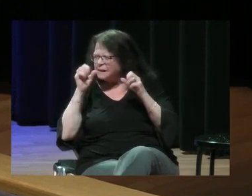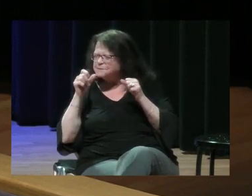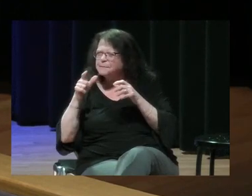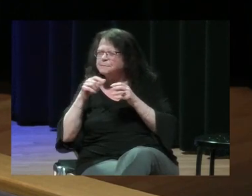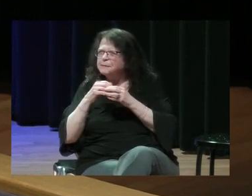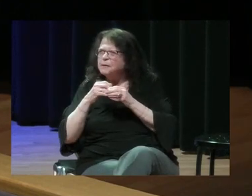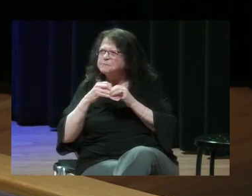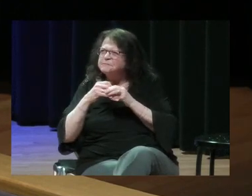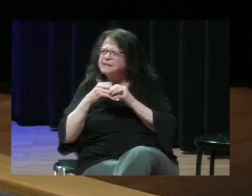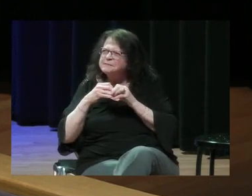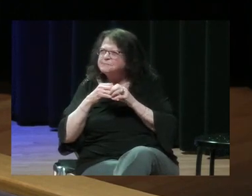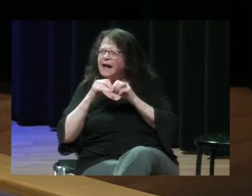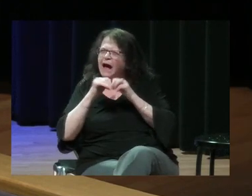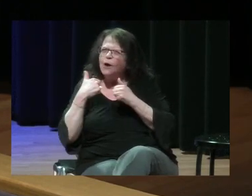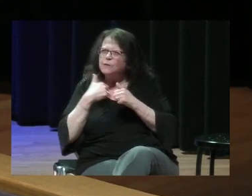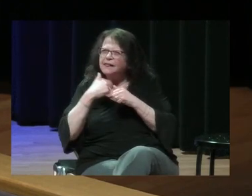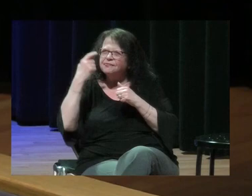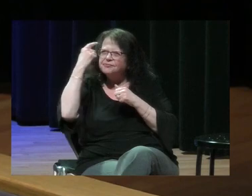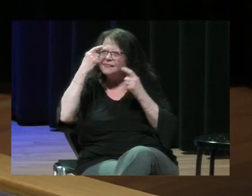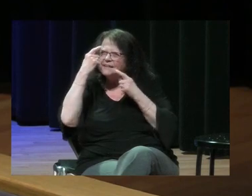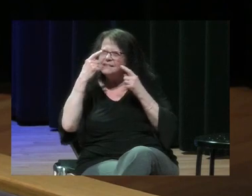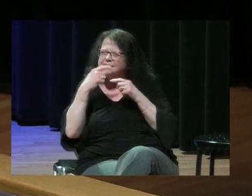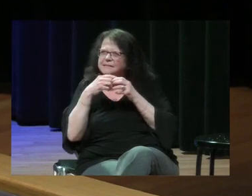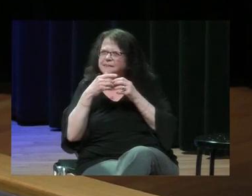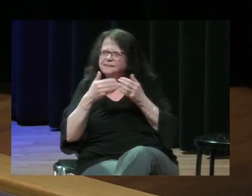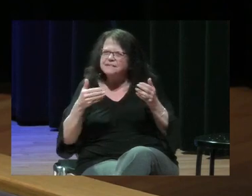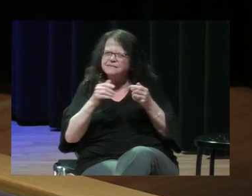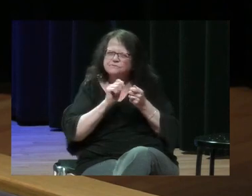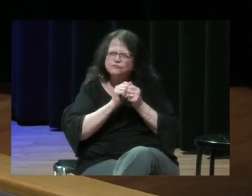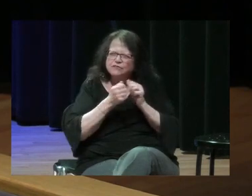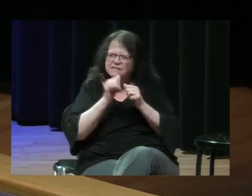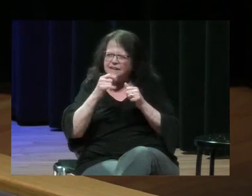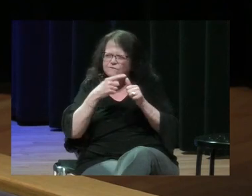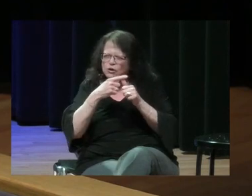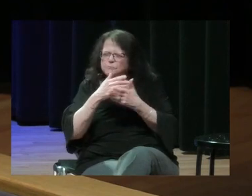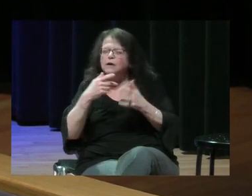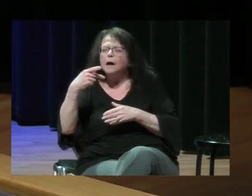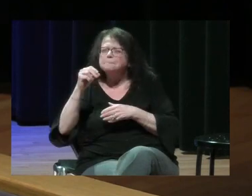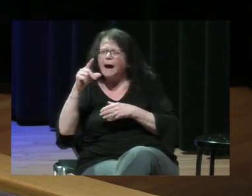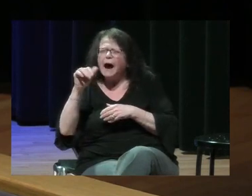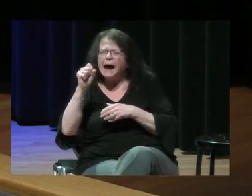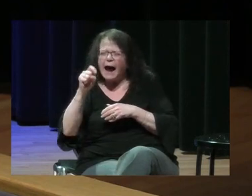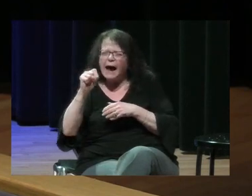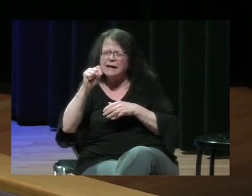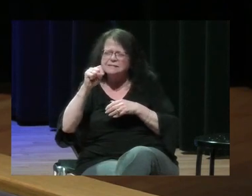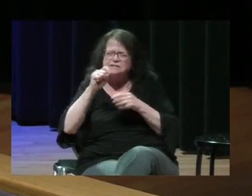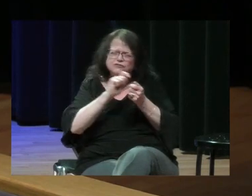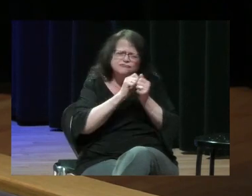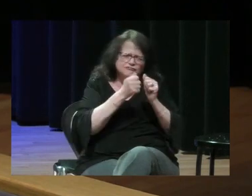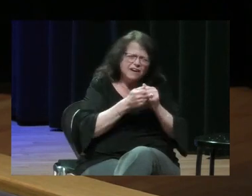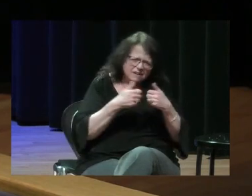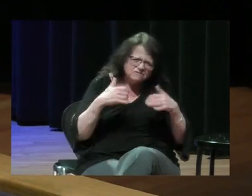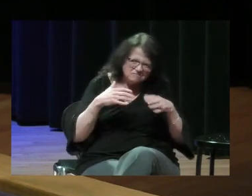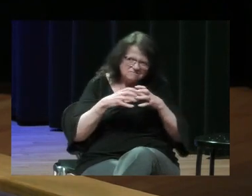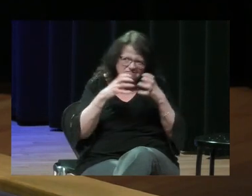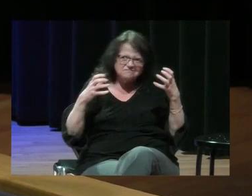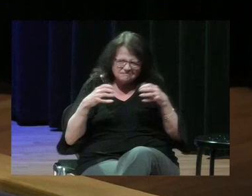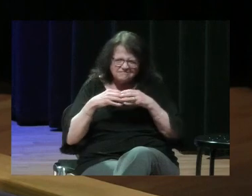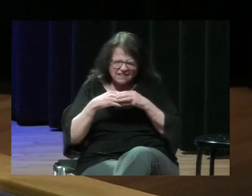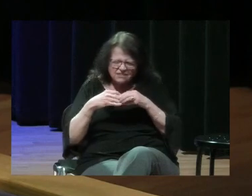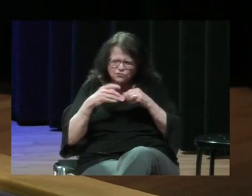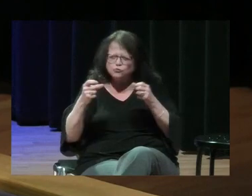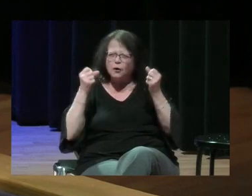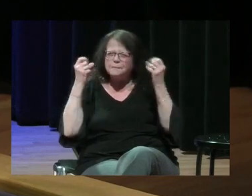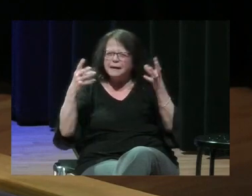How do we think things have changed? That's the first part of the question. I mean, podcasting has changed dramatically. There's so many more